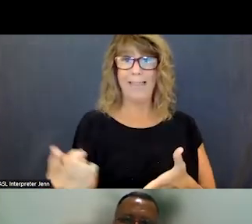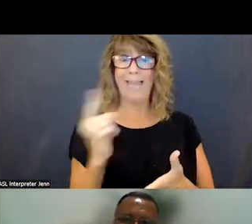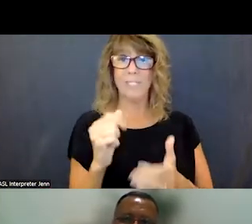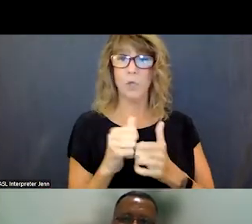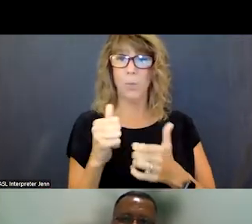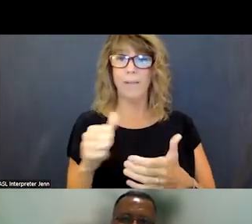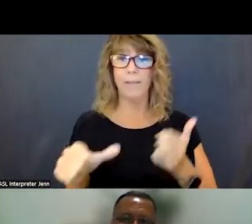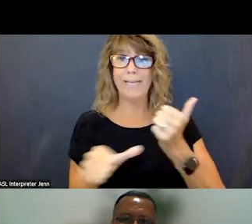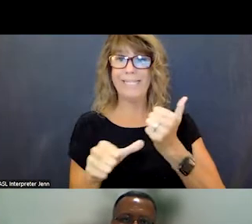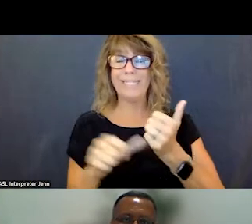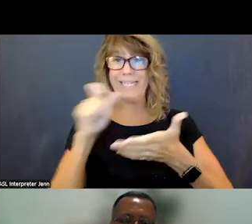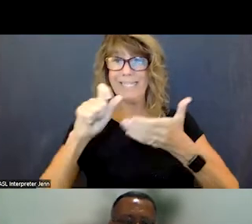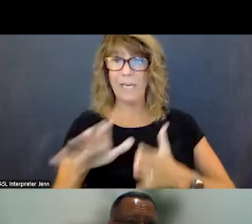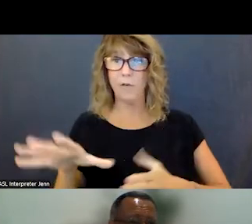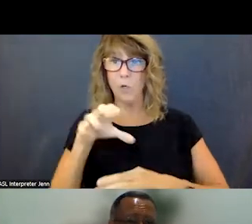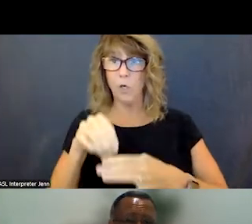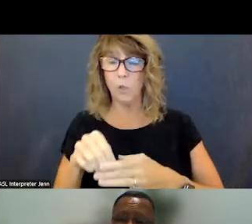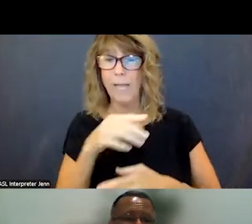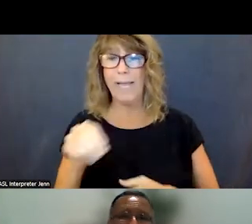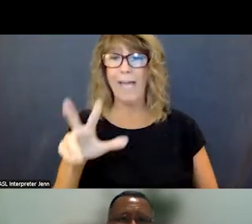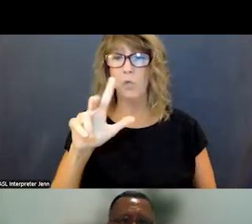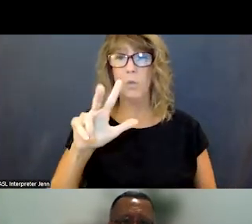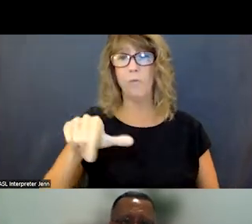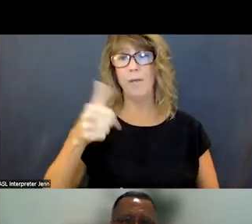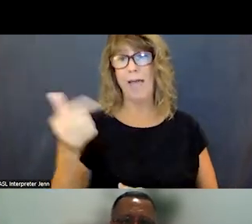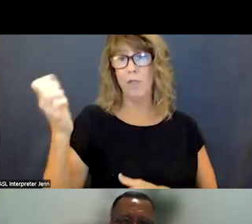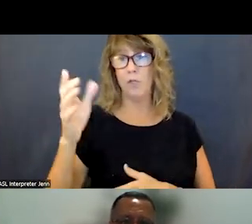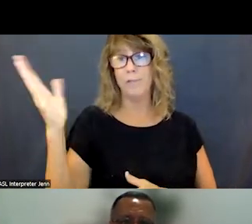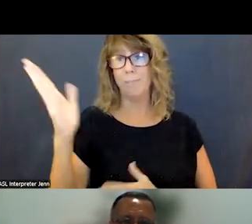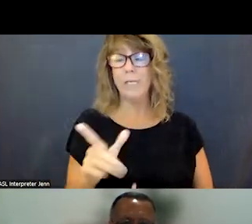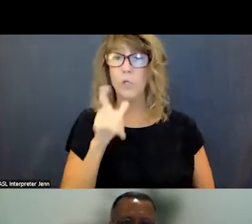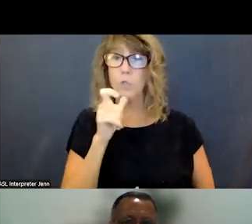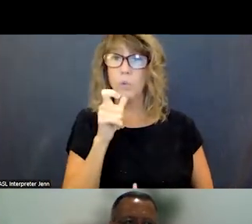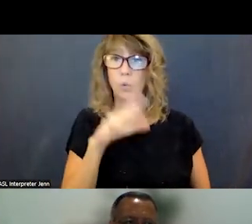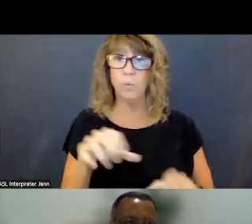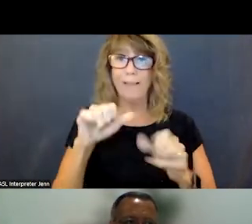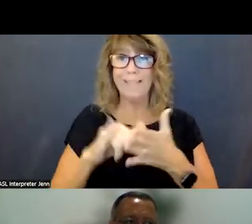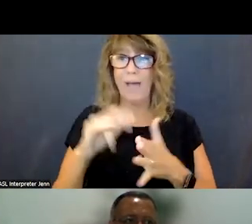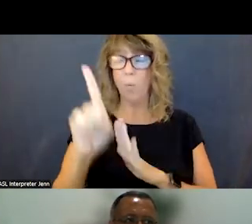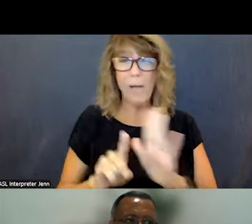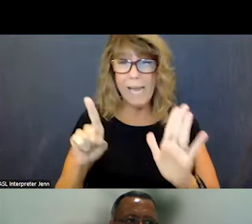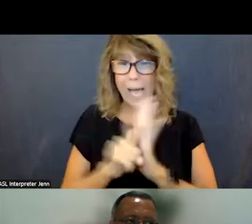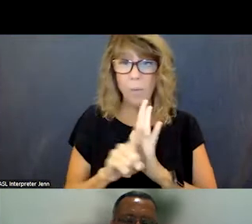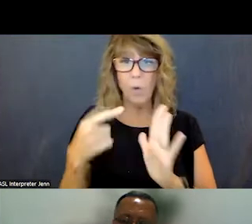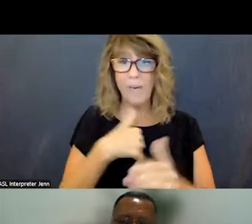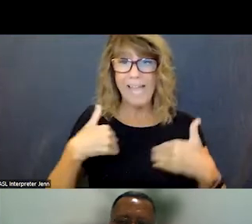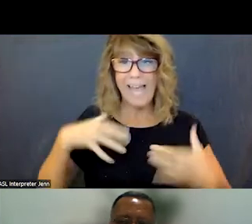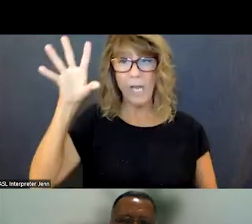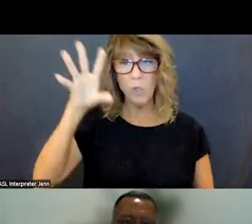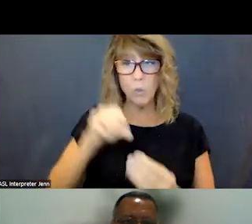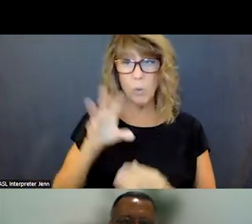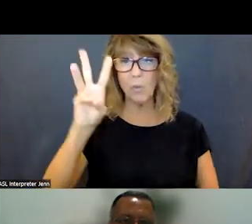Assistant Secretary on board and the 23 other speakers that took place in that short time of an hour, we had a total